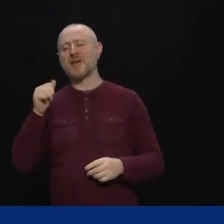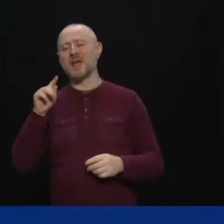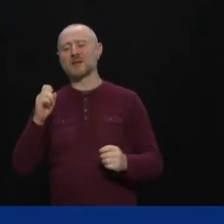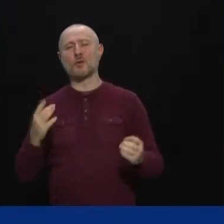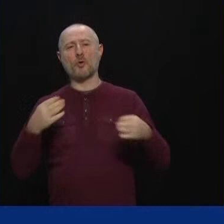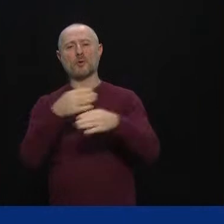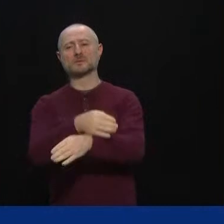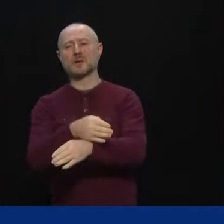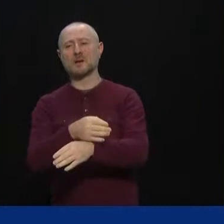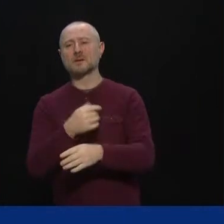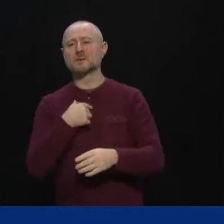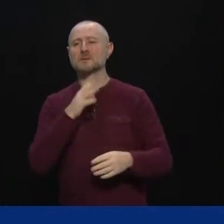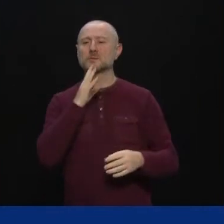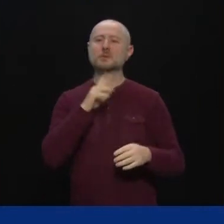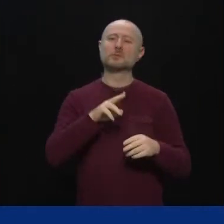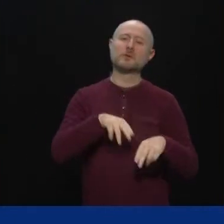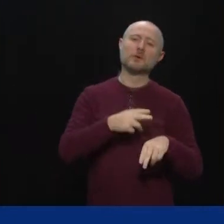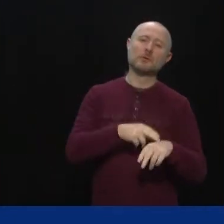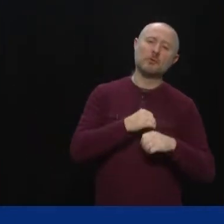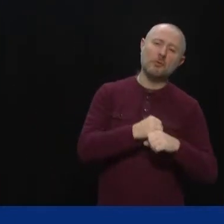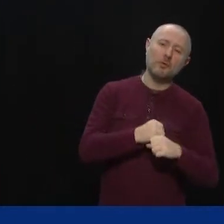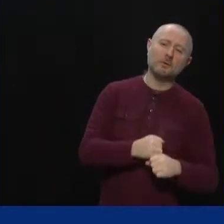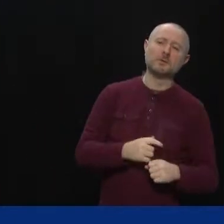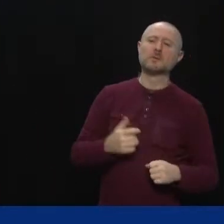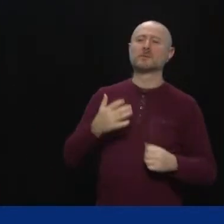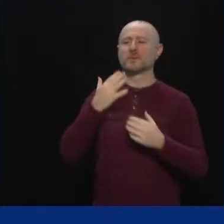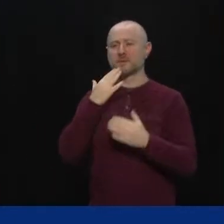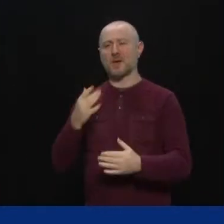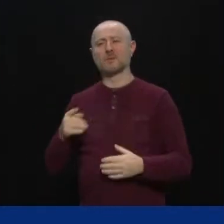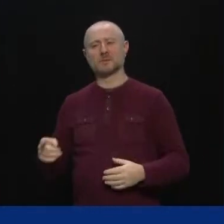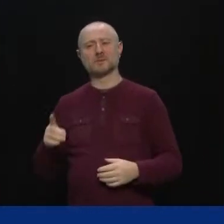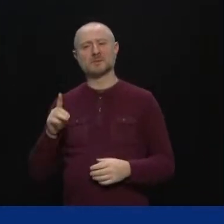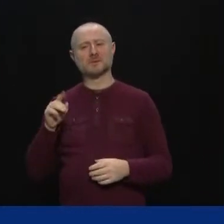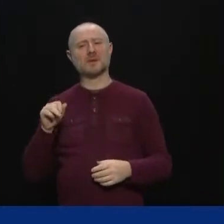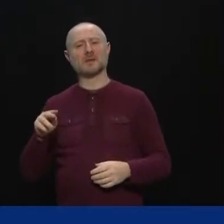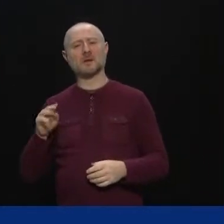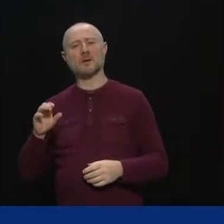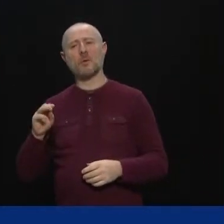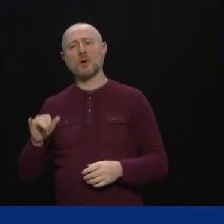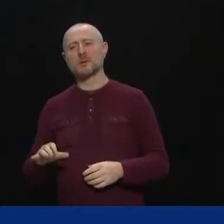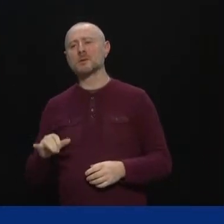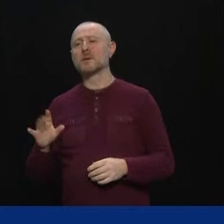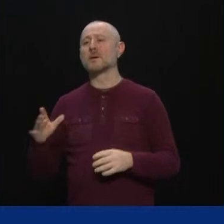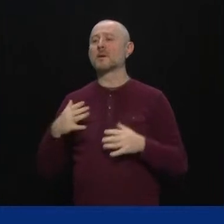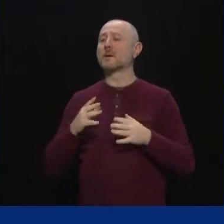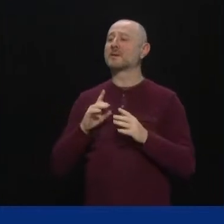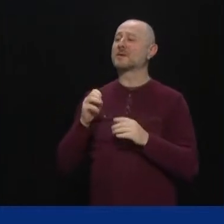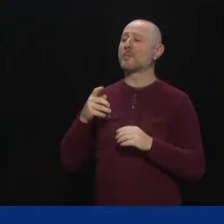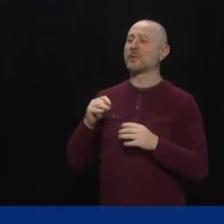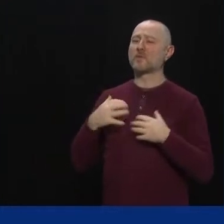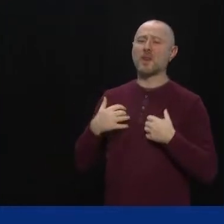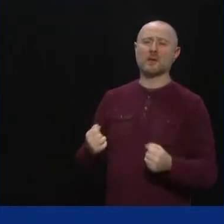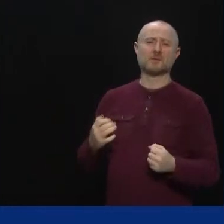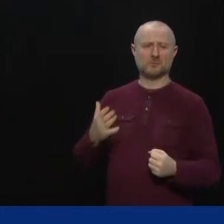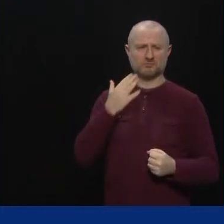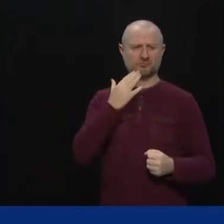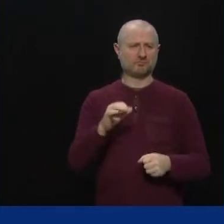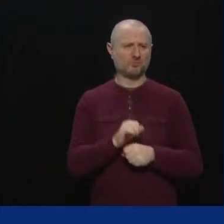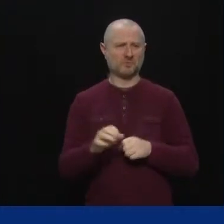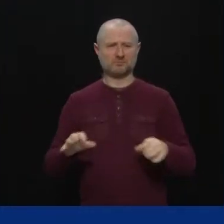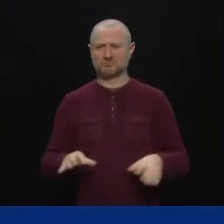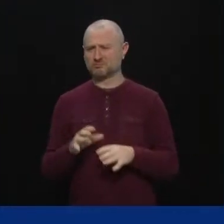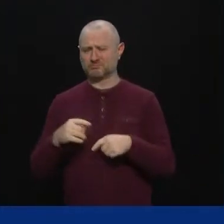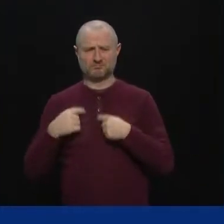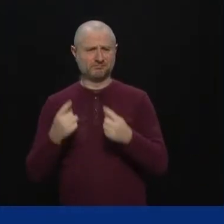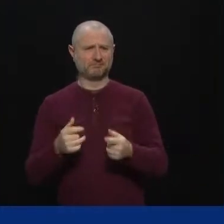Guard members there. And so I want to thank you for being the extraordinary partner. You and your health department have been on the front lines of this from the very beginning, and